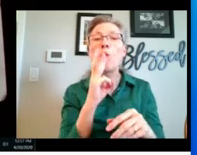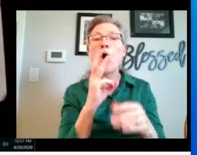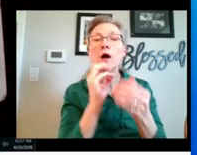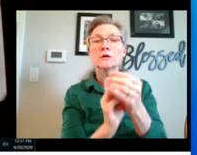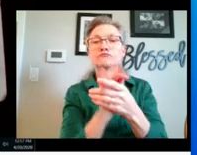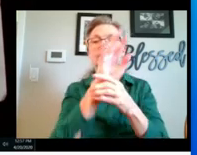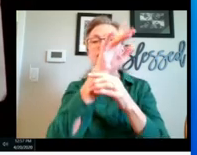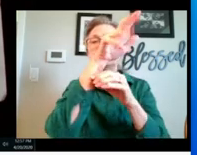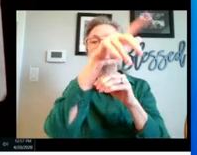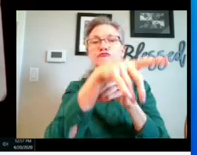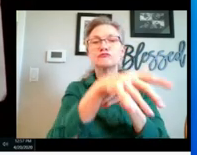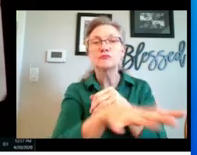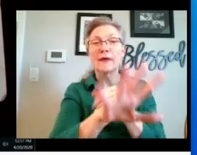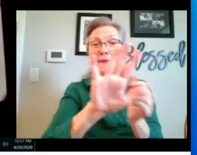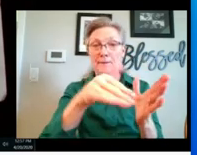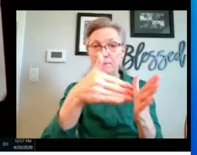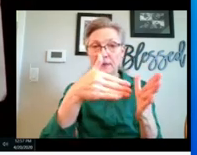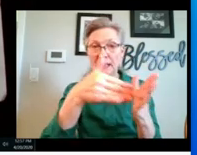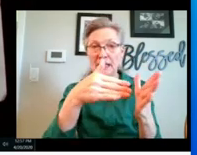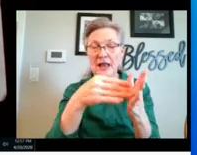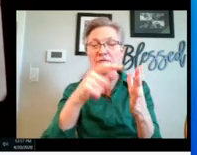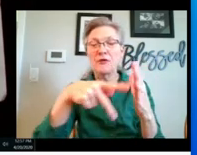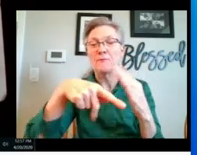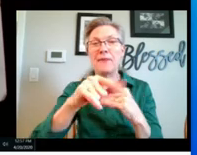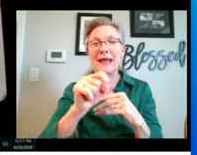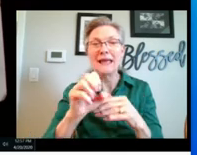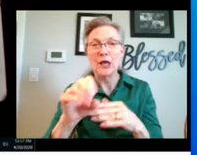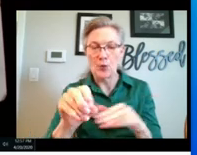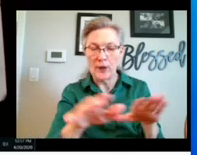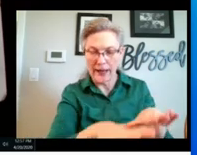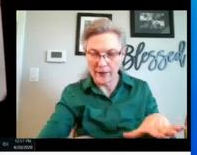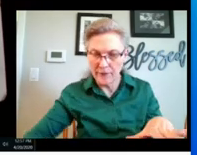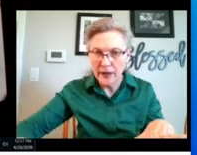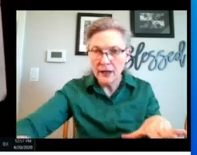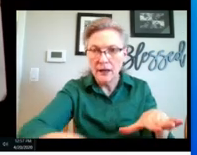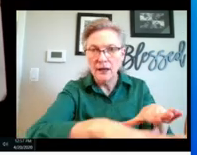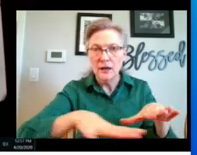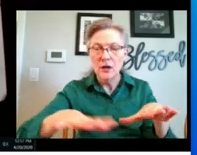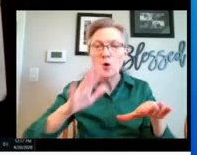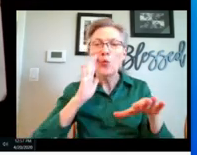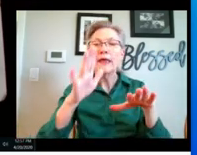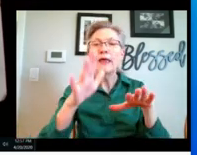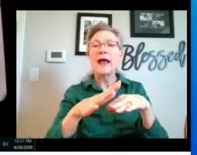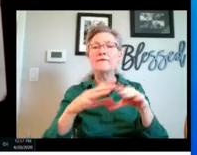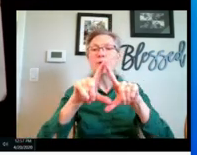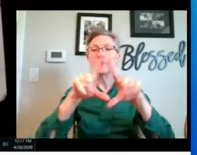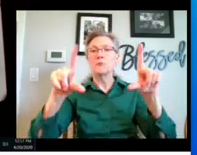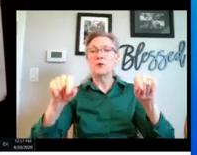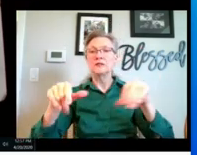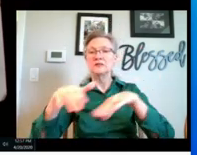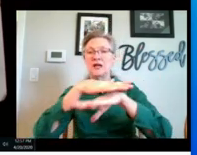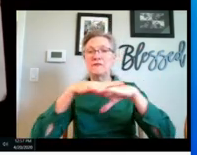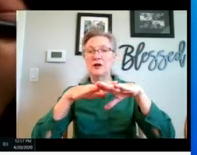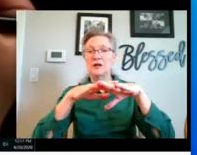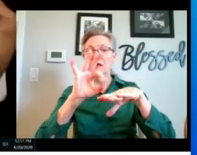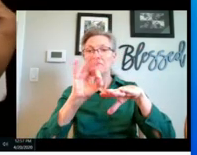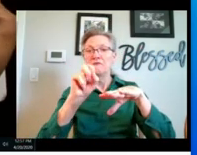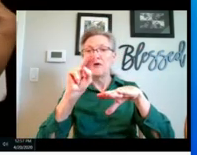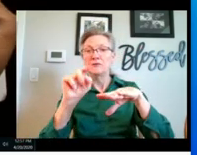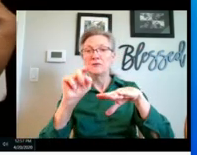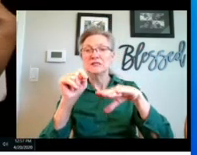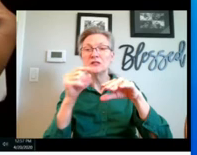patio. Now, stop and think. Are you going to have the bricks covering that fountain part? No, right?